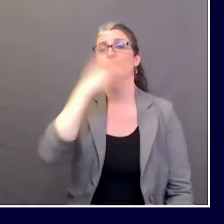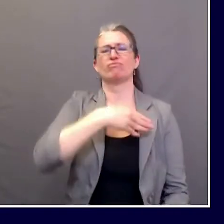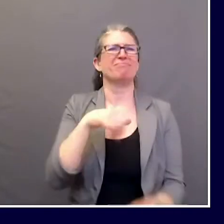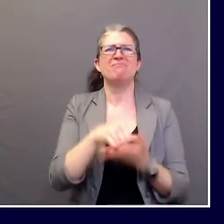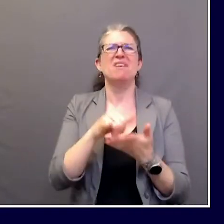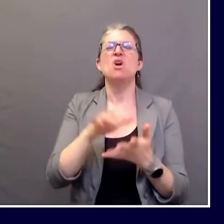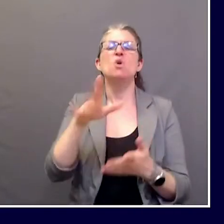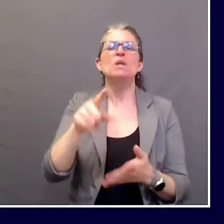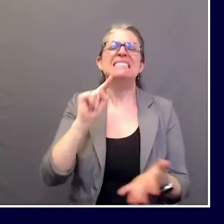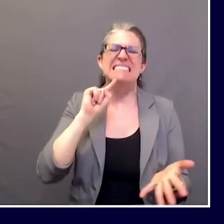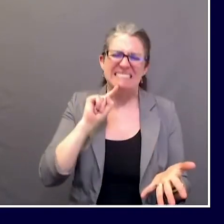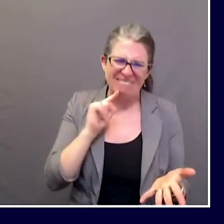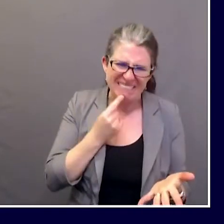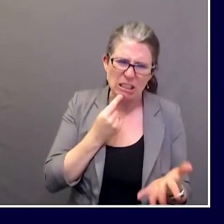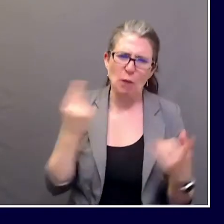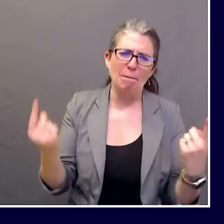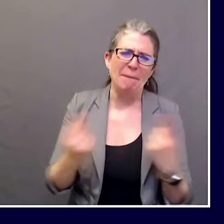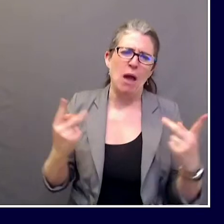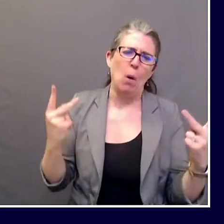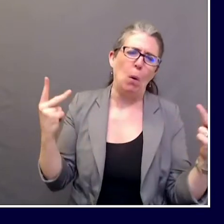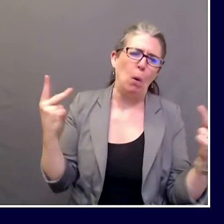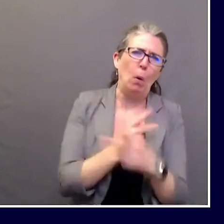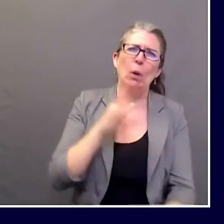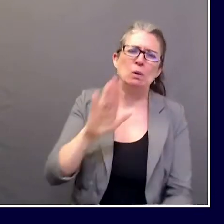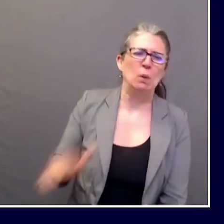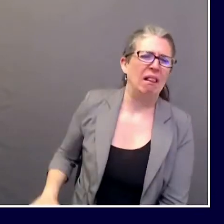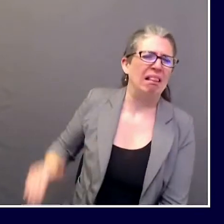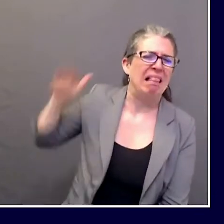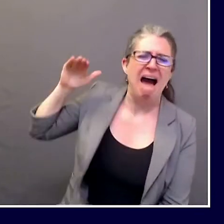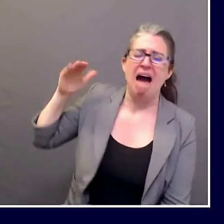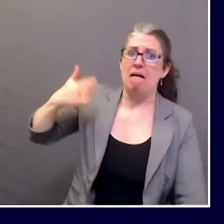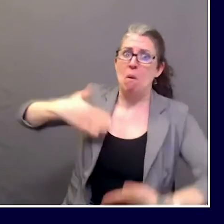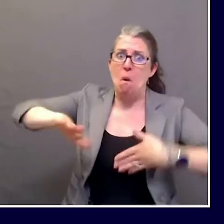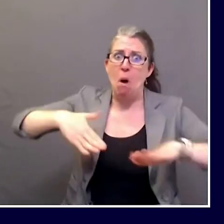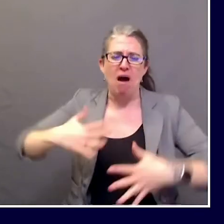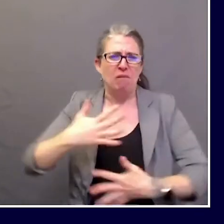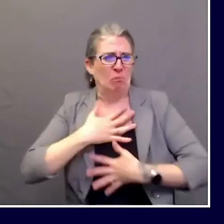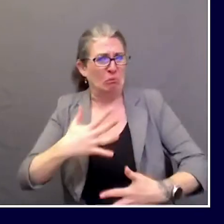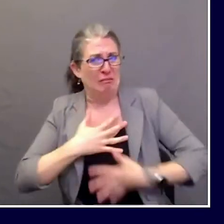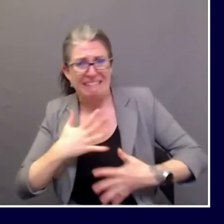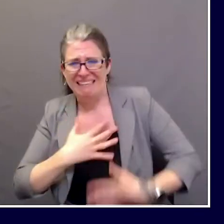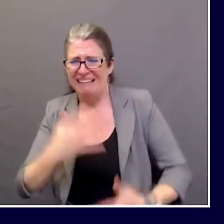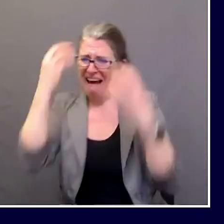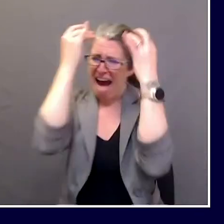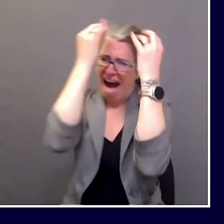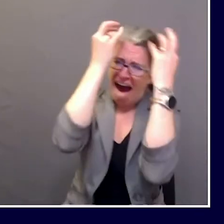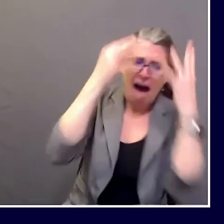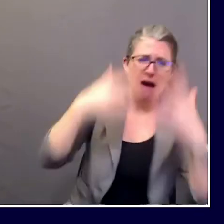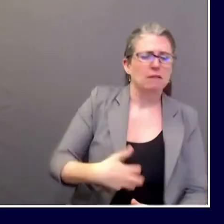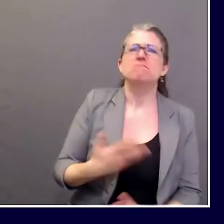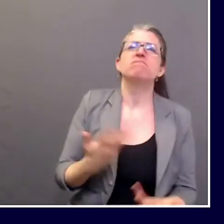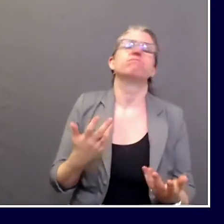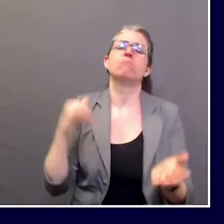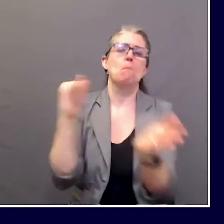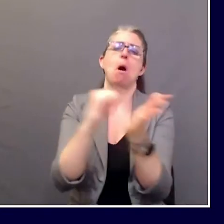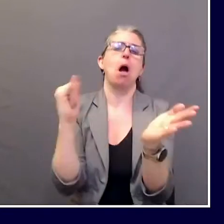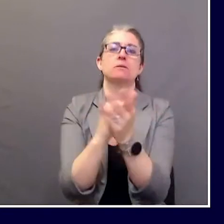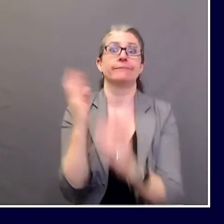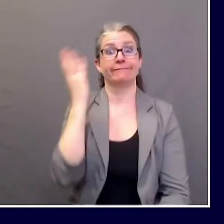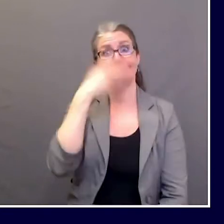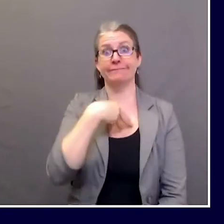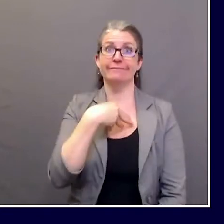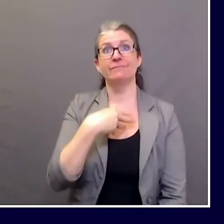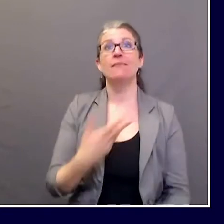call your doctor. Gotcha. And Commissioner Lambert, I know you actually just addressed this moments ago about if we're expecting to see sort of